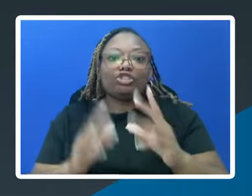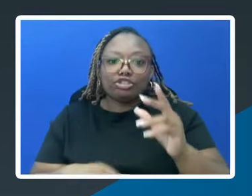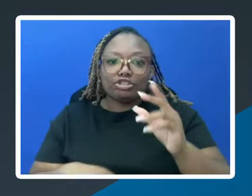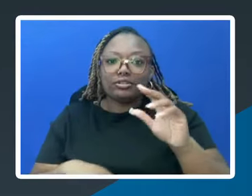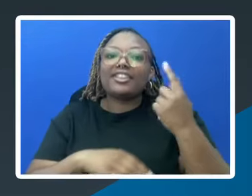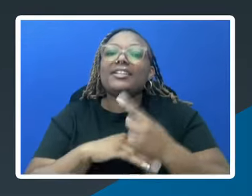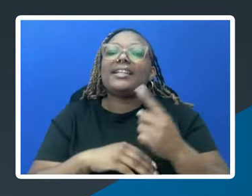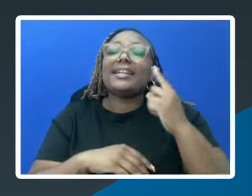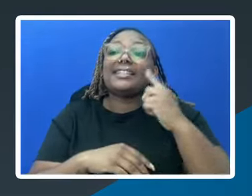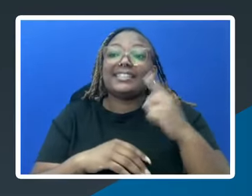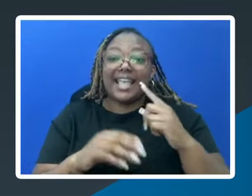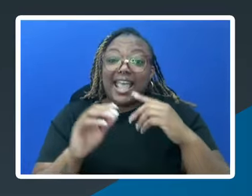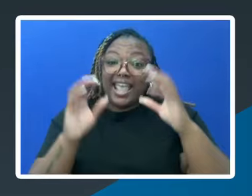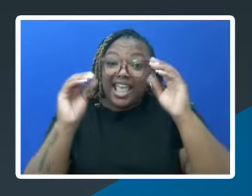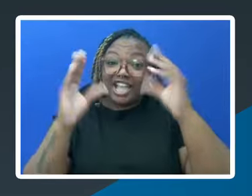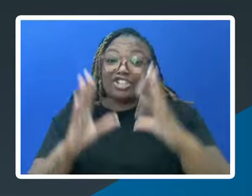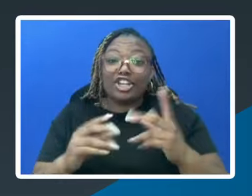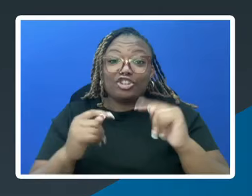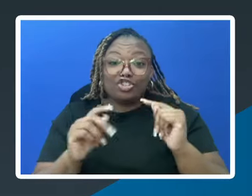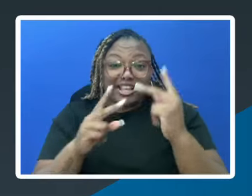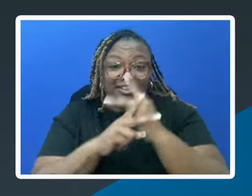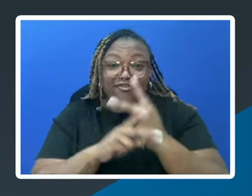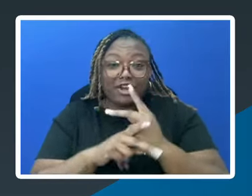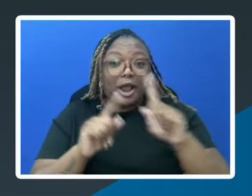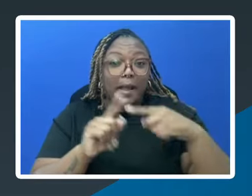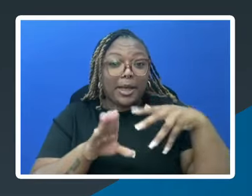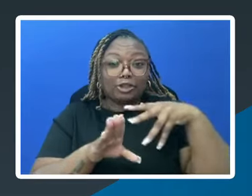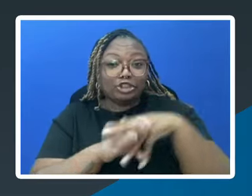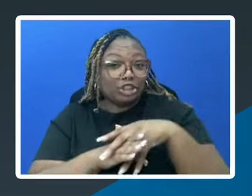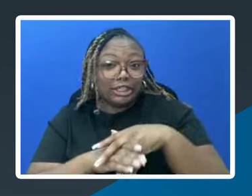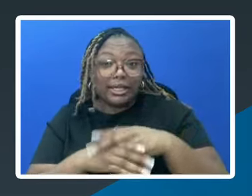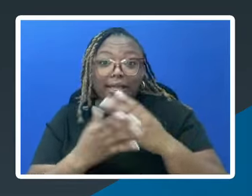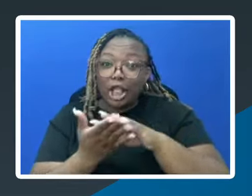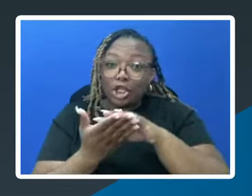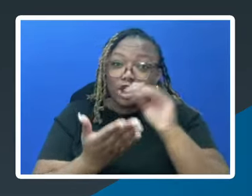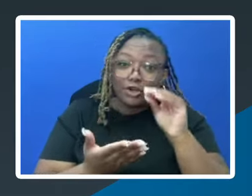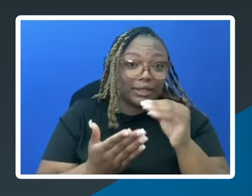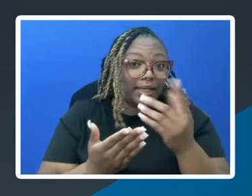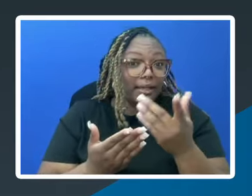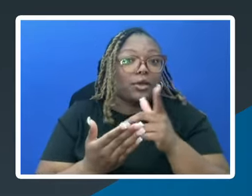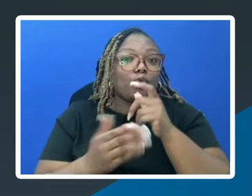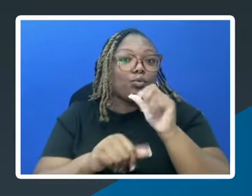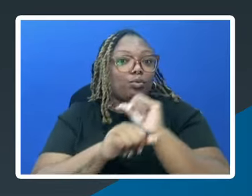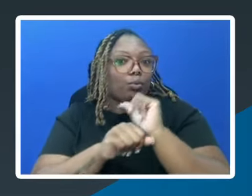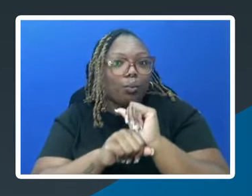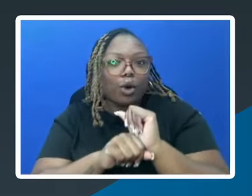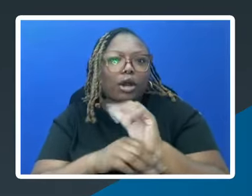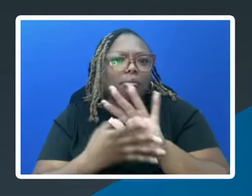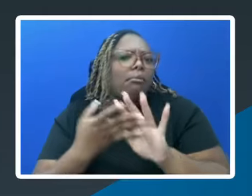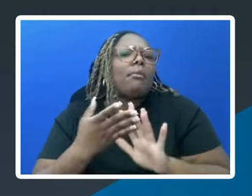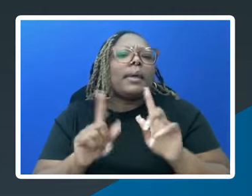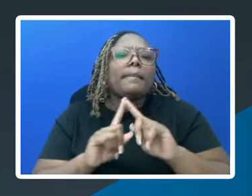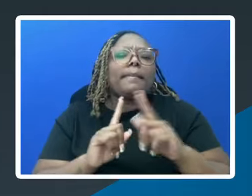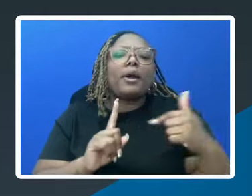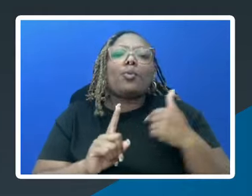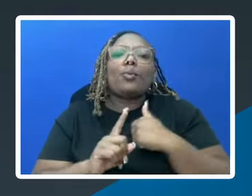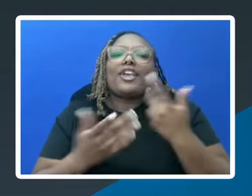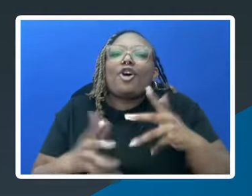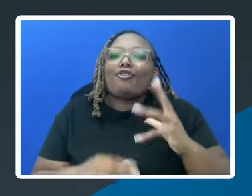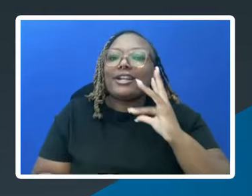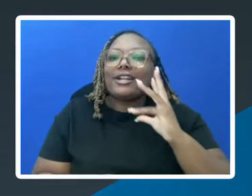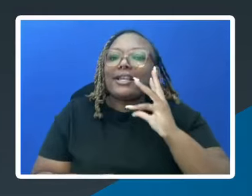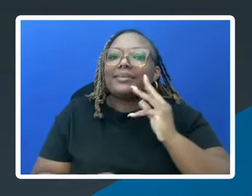with this idea of cheating in learning and whose work something is. They're like, we've already lived through this with calculators.